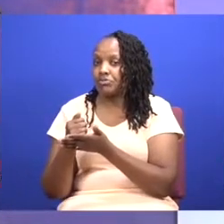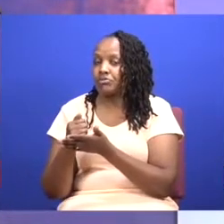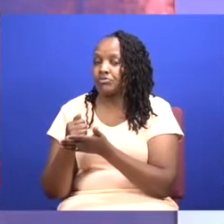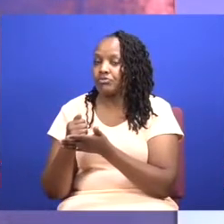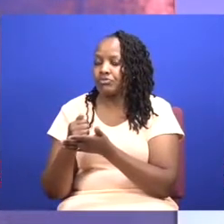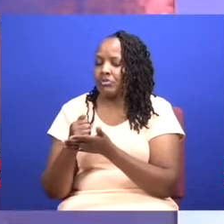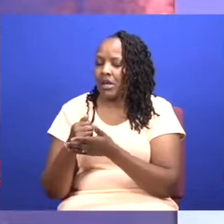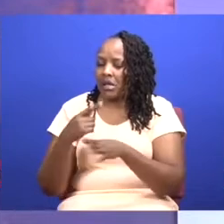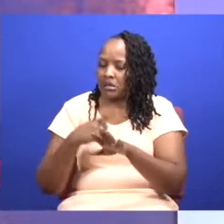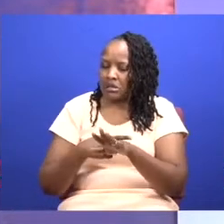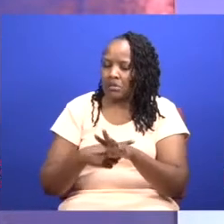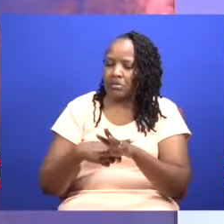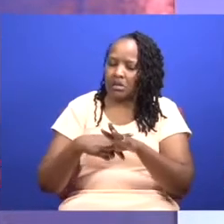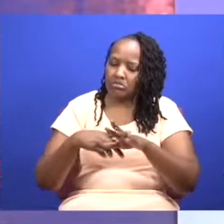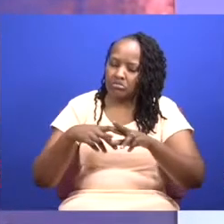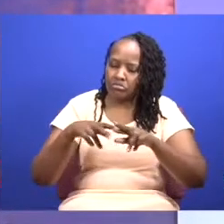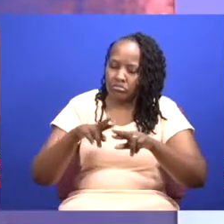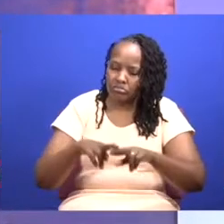in to